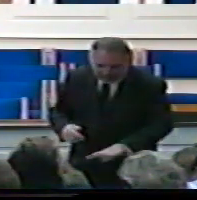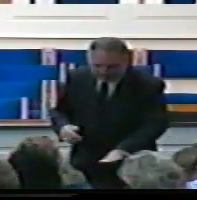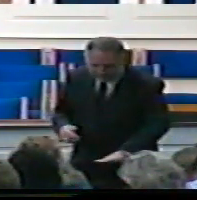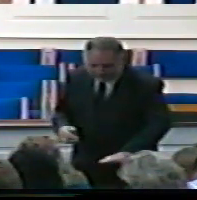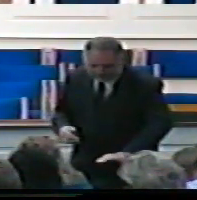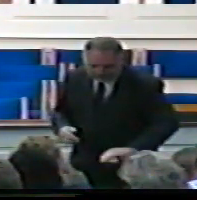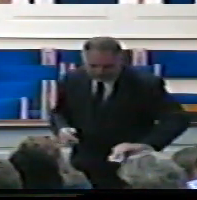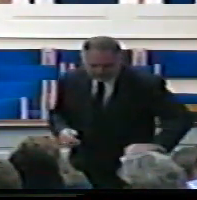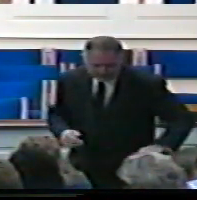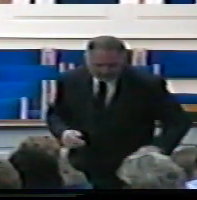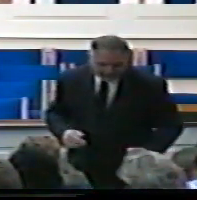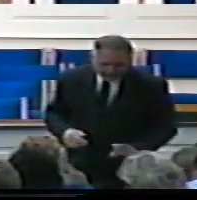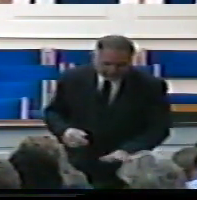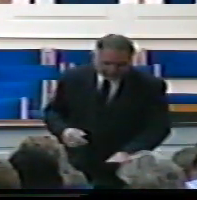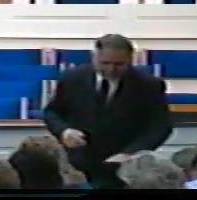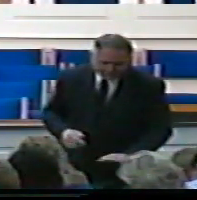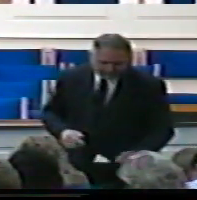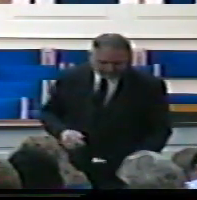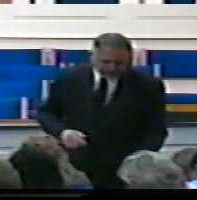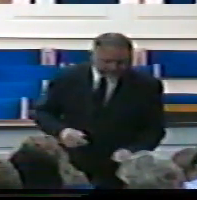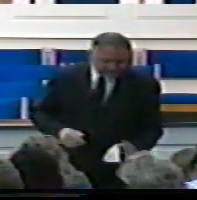Have you found verse number 1?